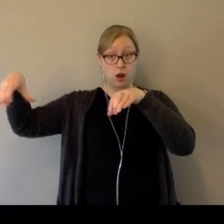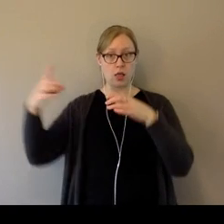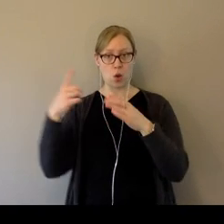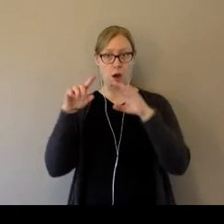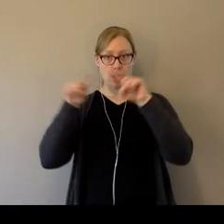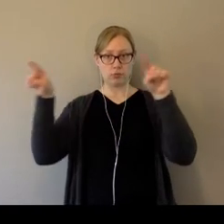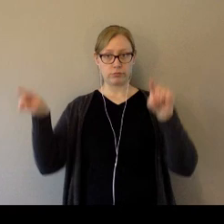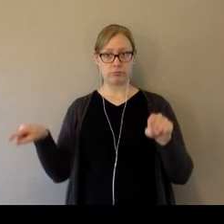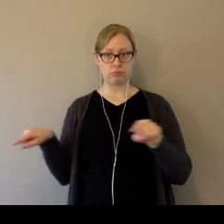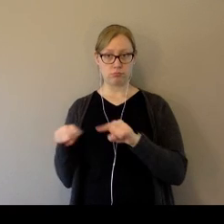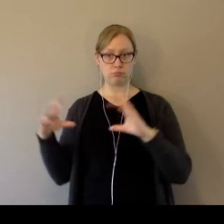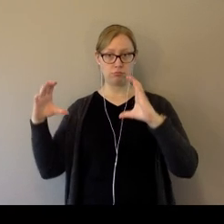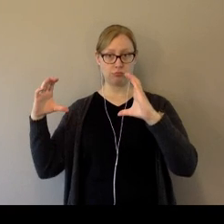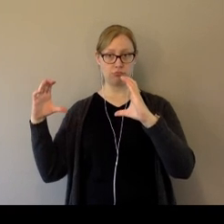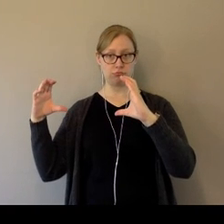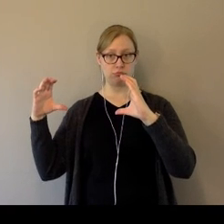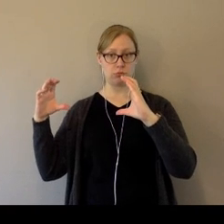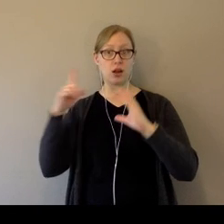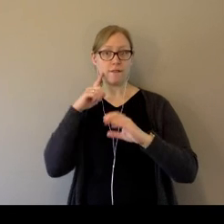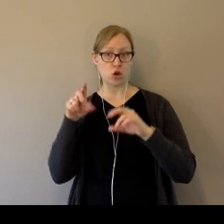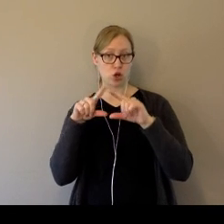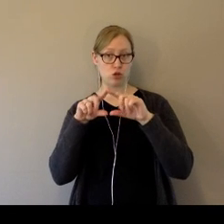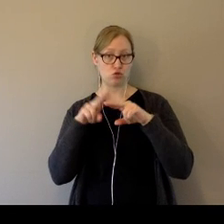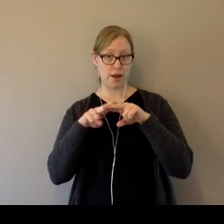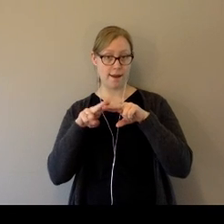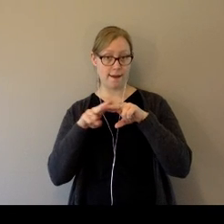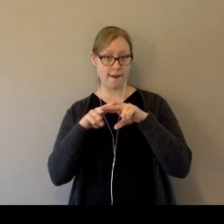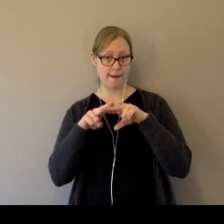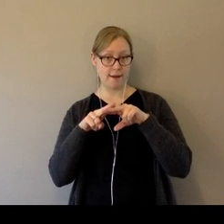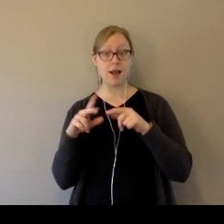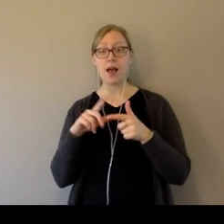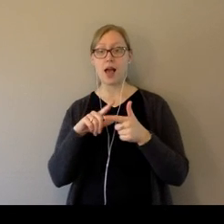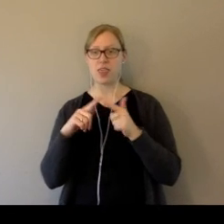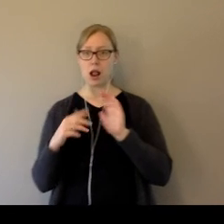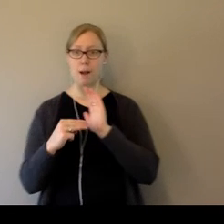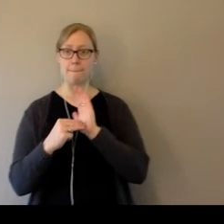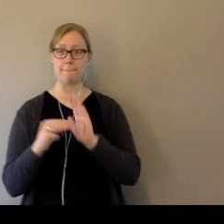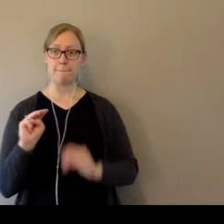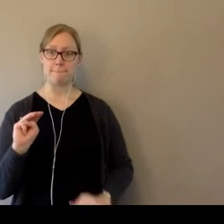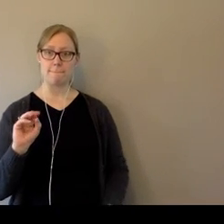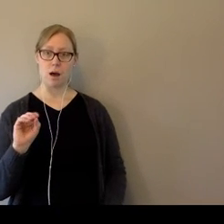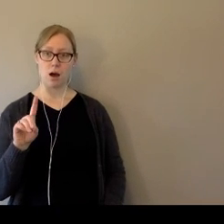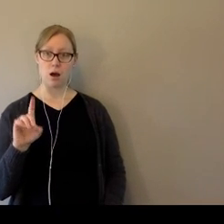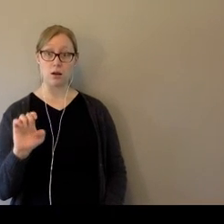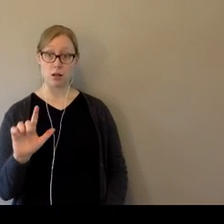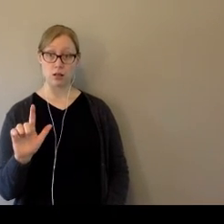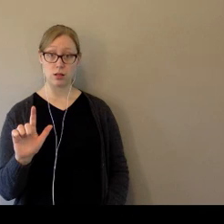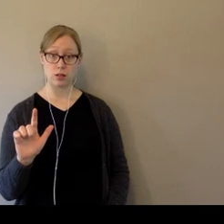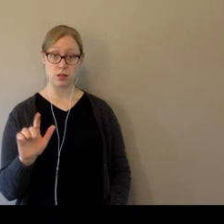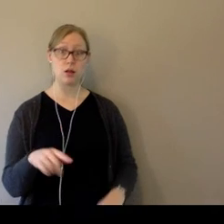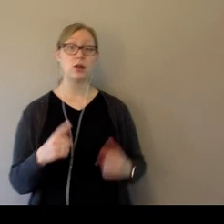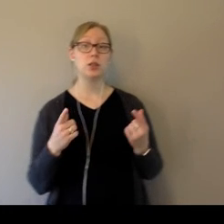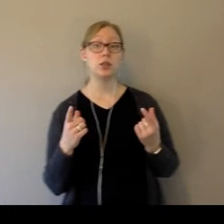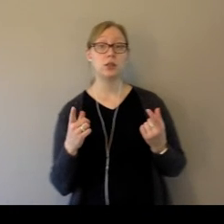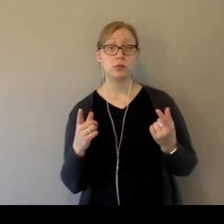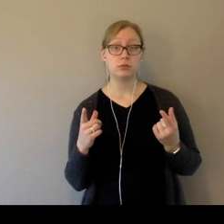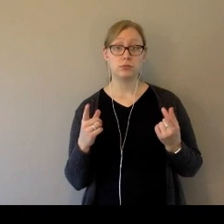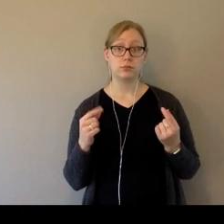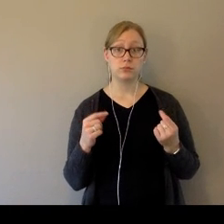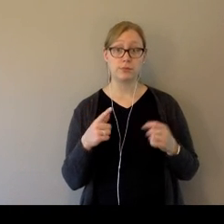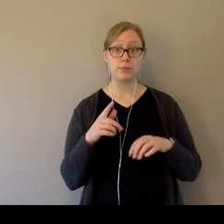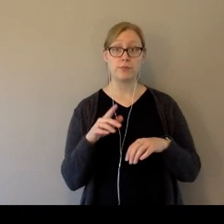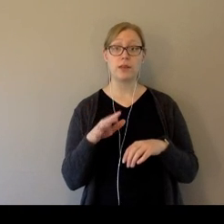is 1.25 inches wide, and they want you to find the length of the model to the nearest inch.